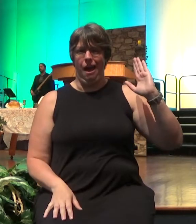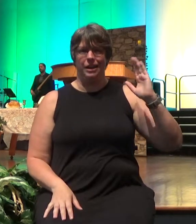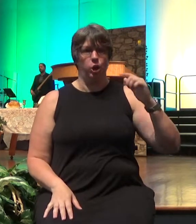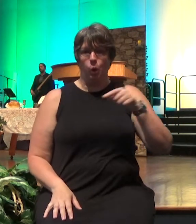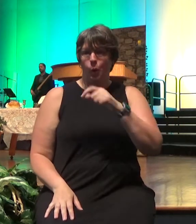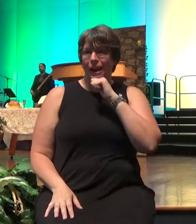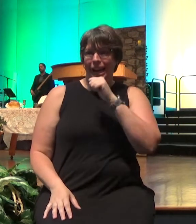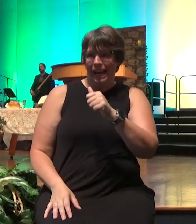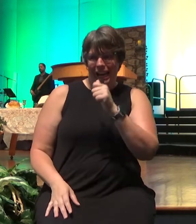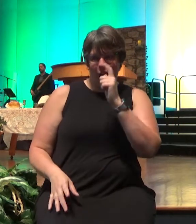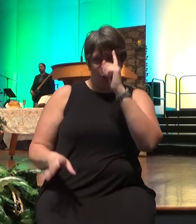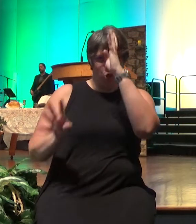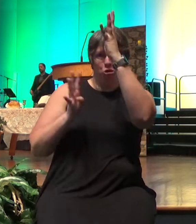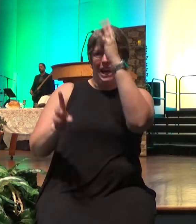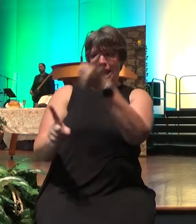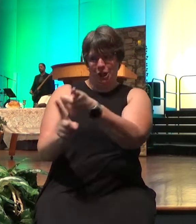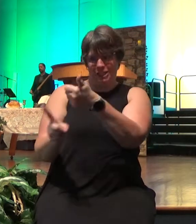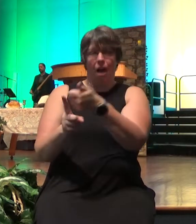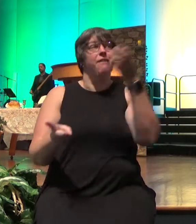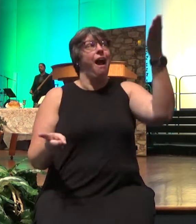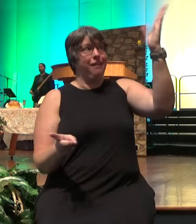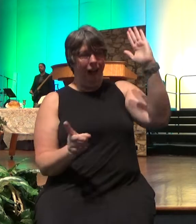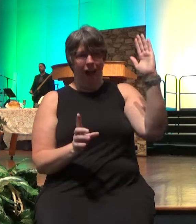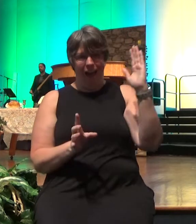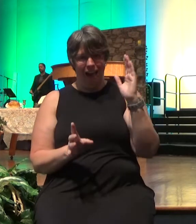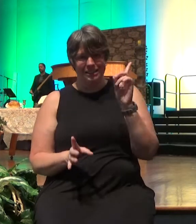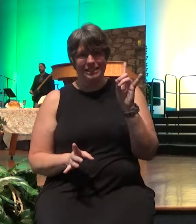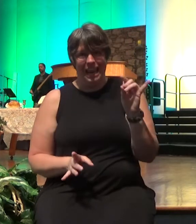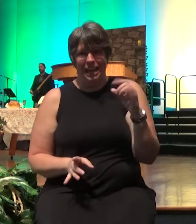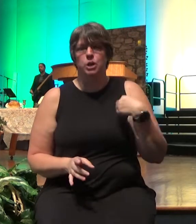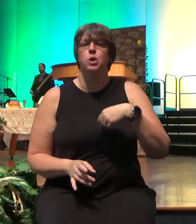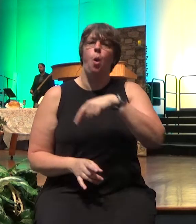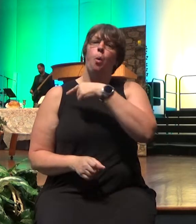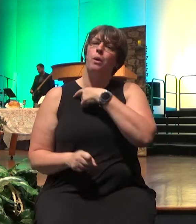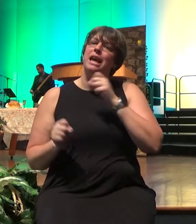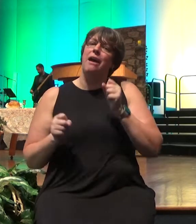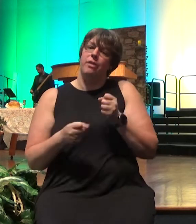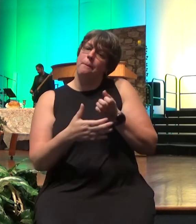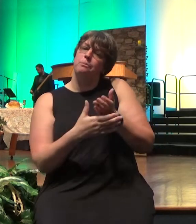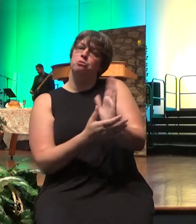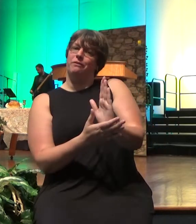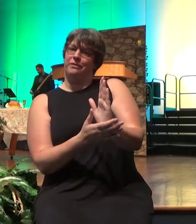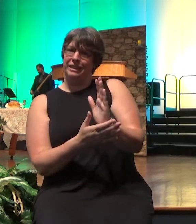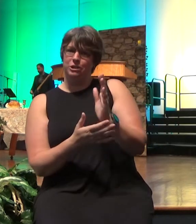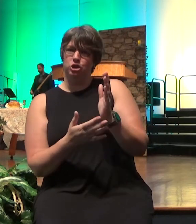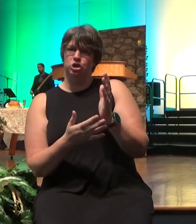Yes. Thank you, Laura. So beautiful. So beautiful.